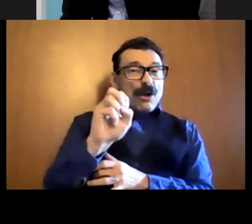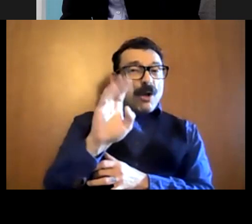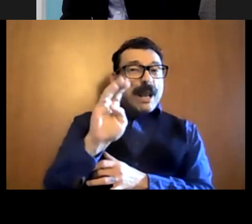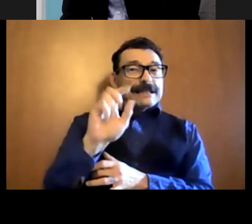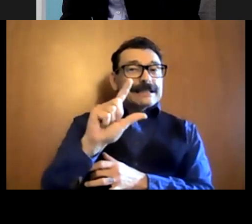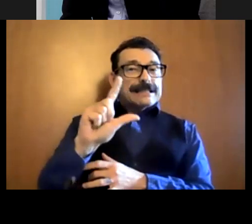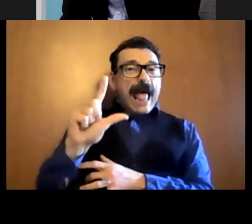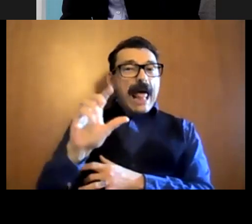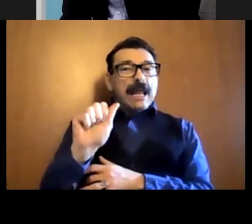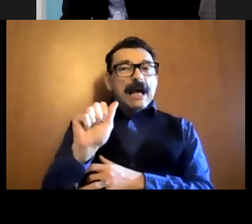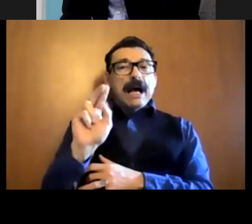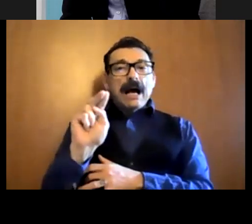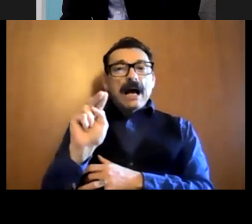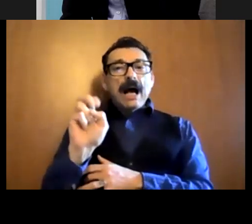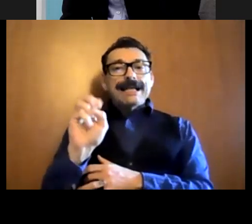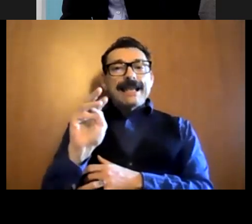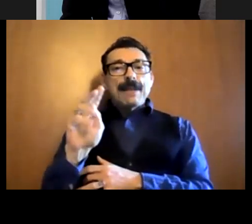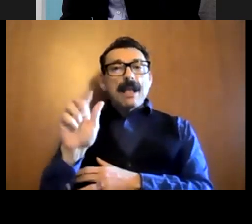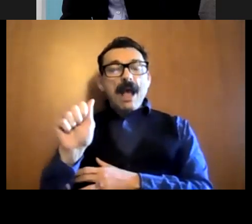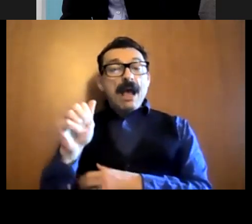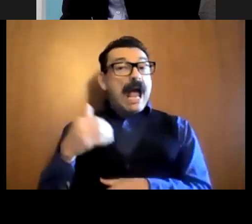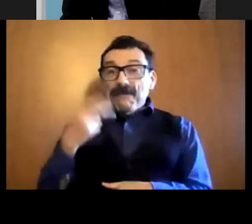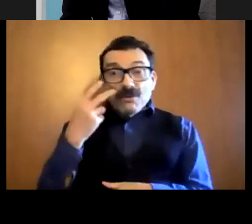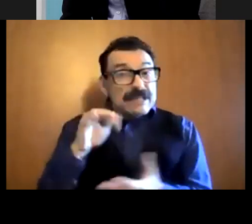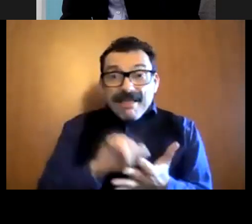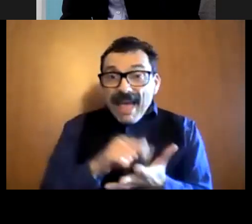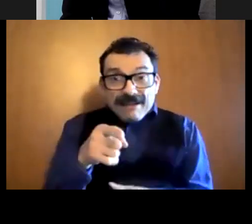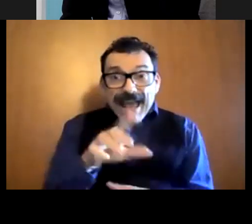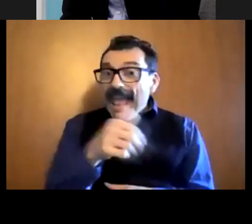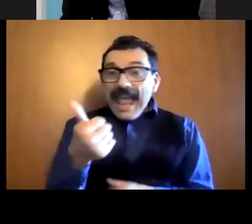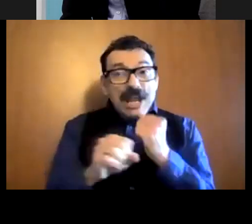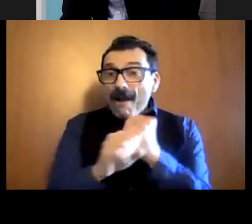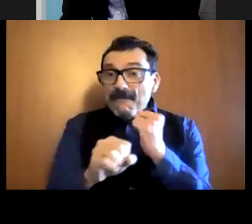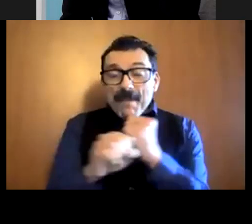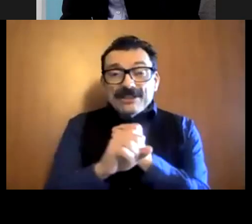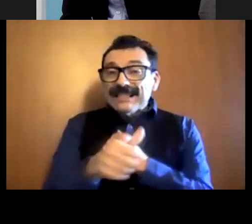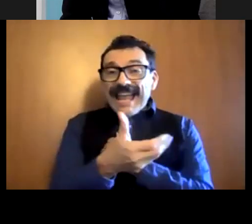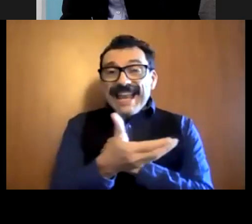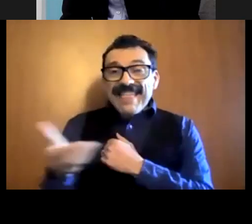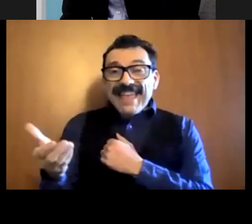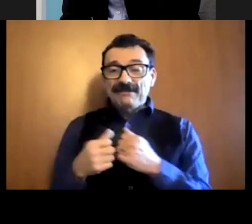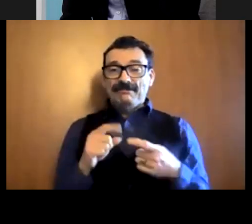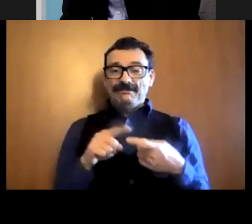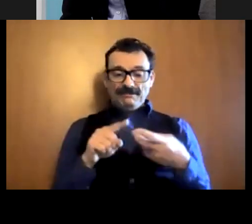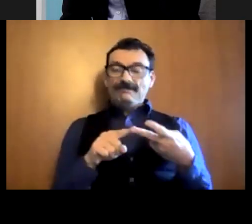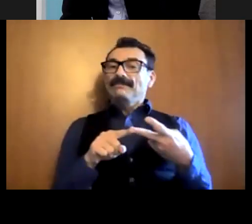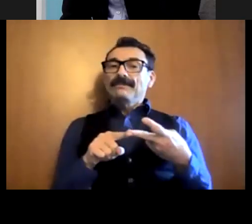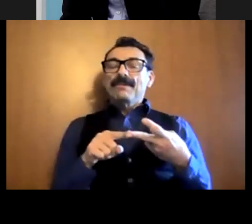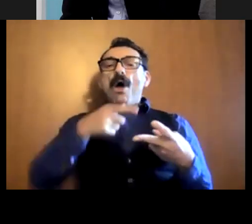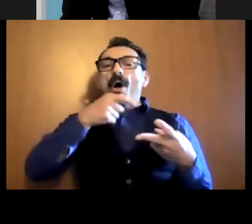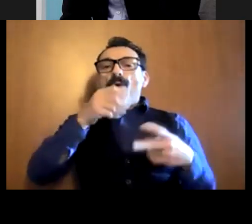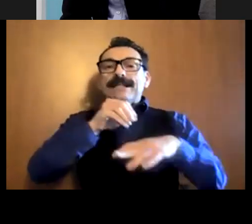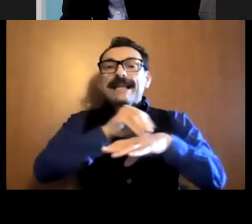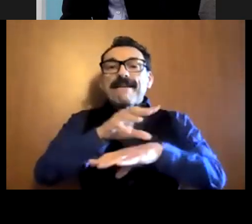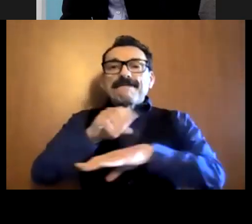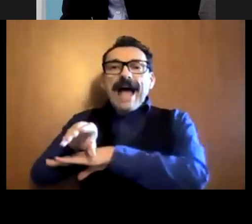How many commercials? Is that being promoted? Any commercials on that? Who does it affect? It affects people of color and